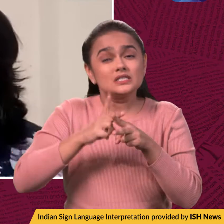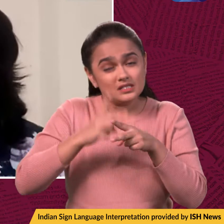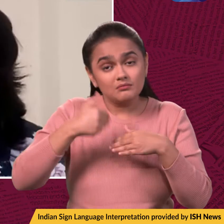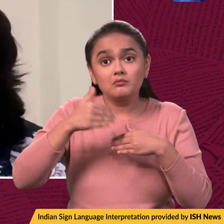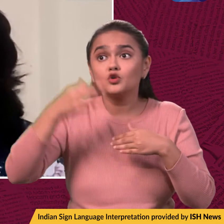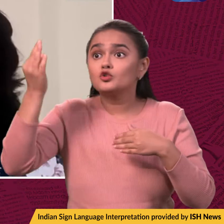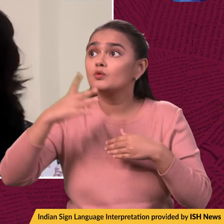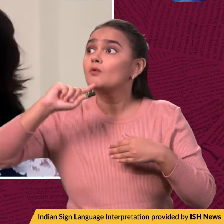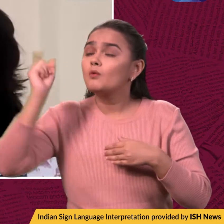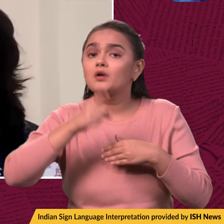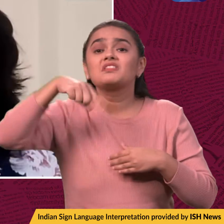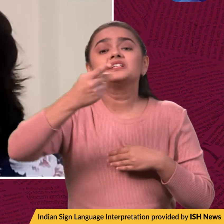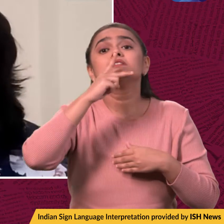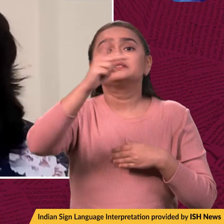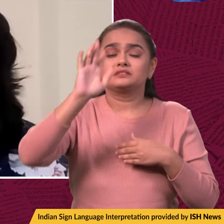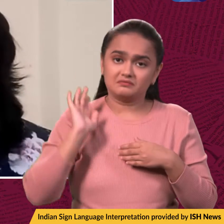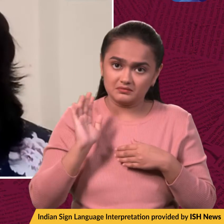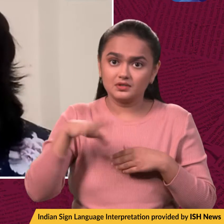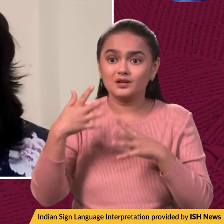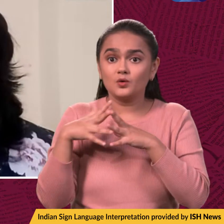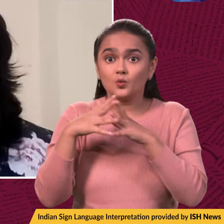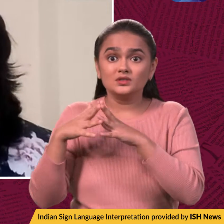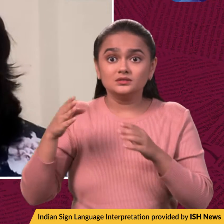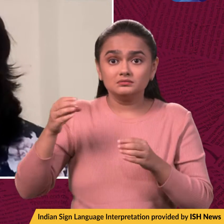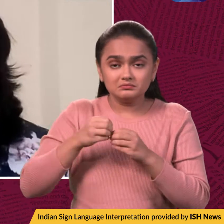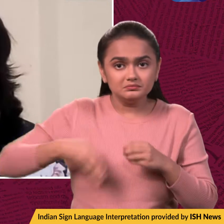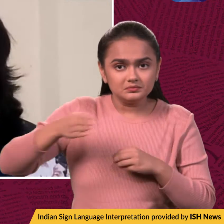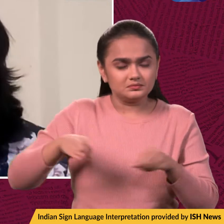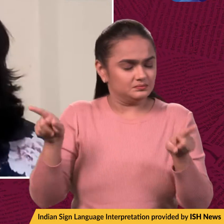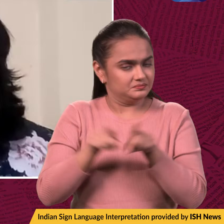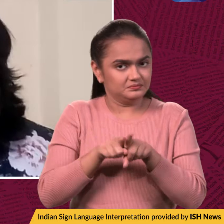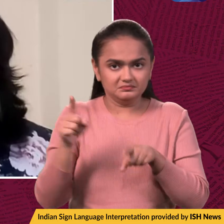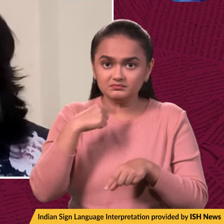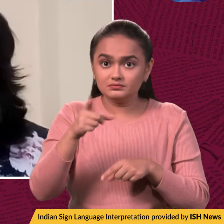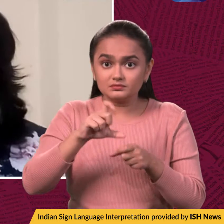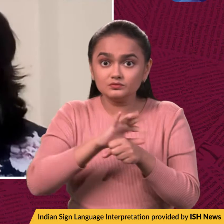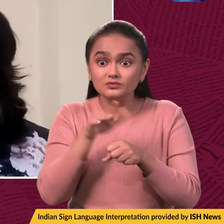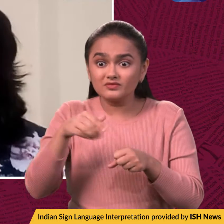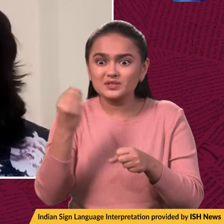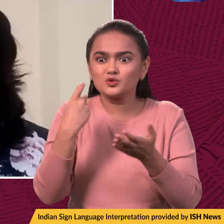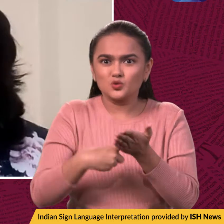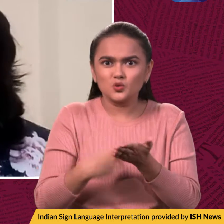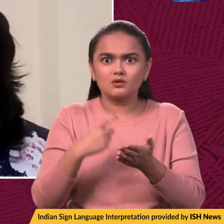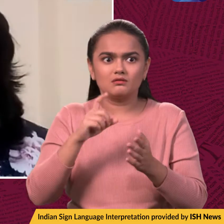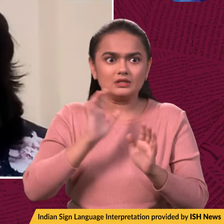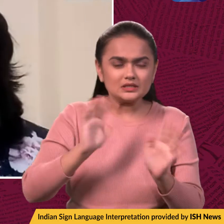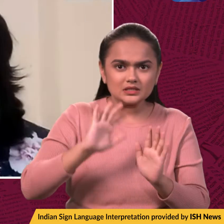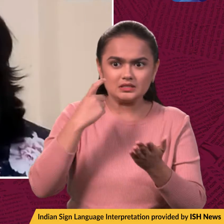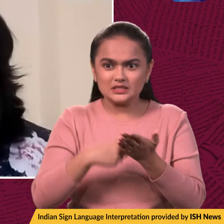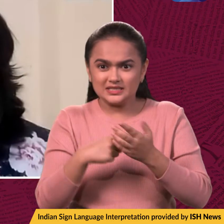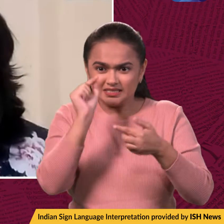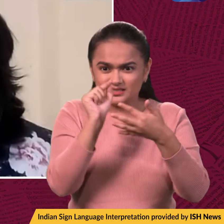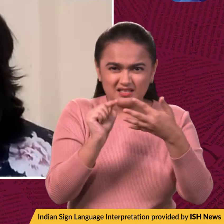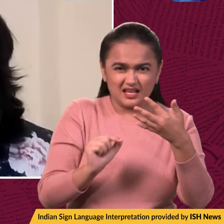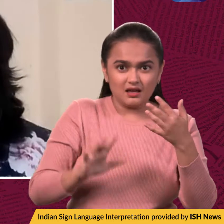continue to remain shut. West Bengal, in the meantime, has also announced that existing COVID restrictions and relaxations in the state